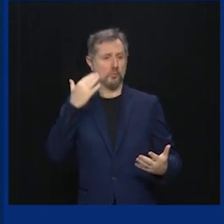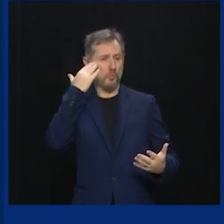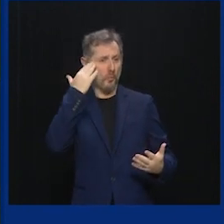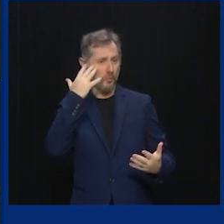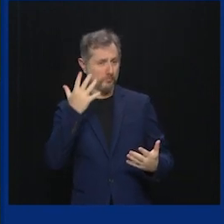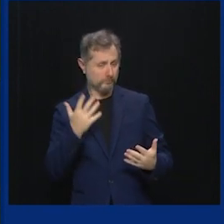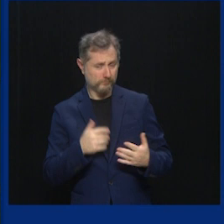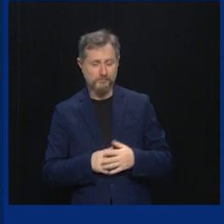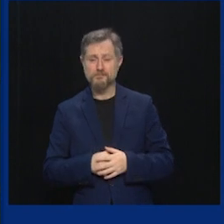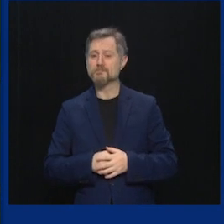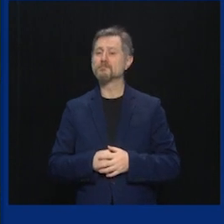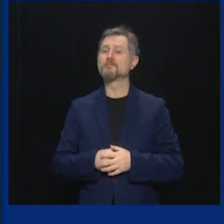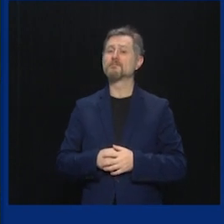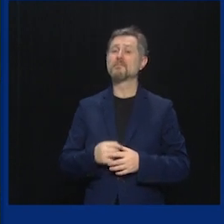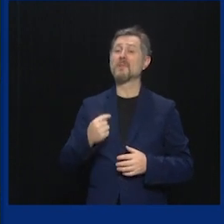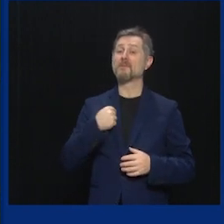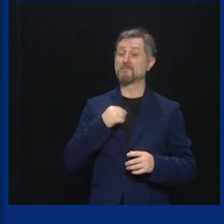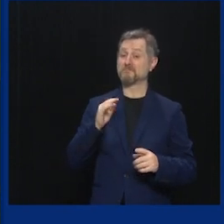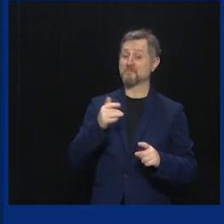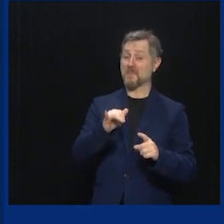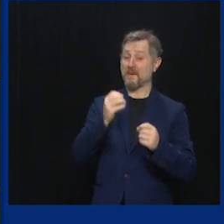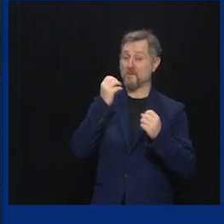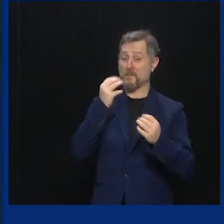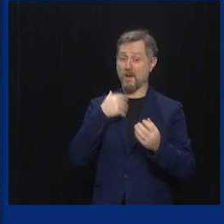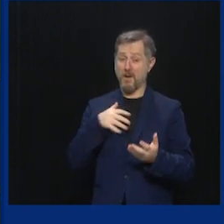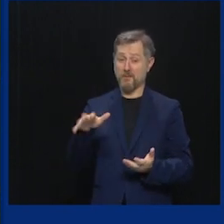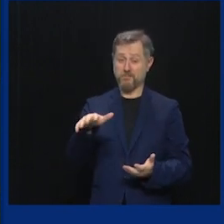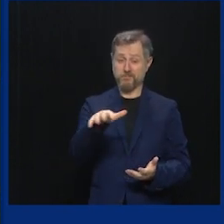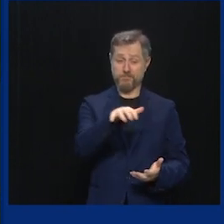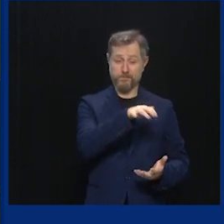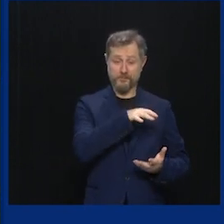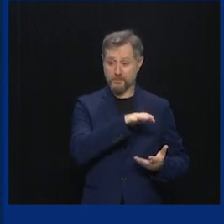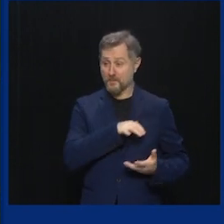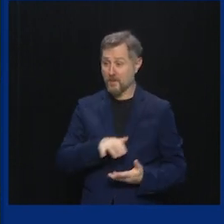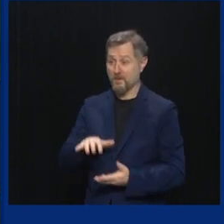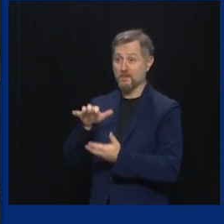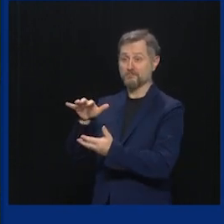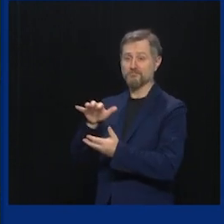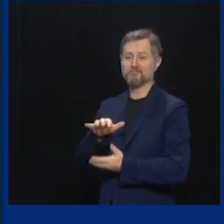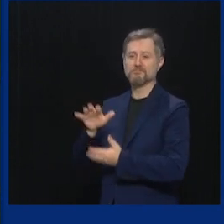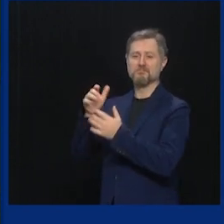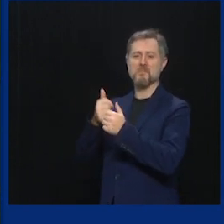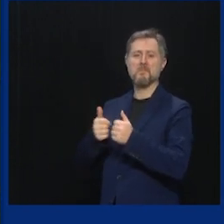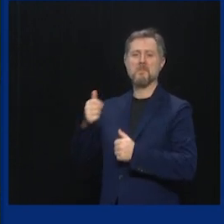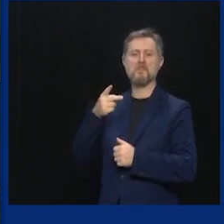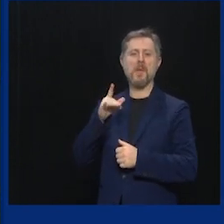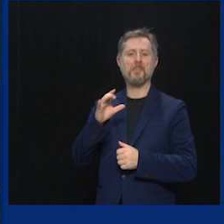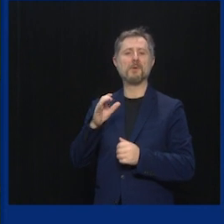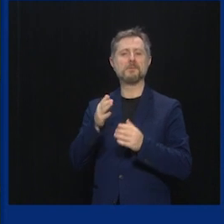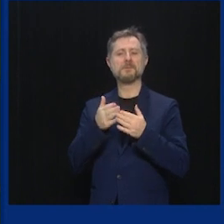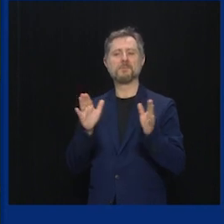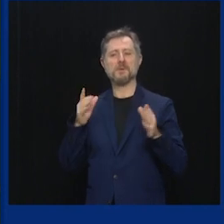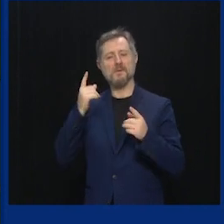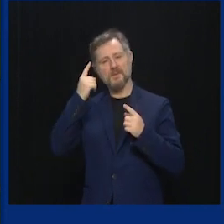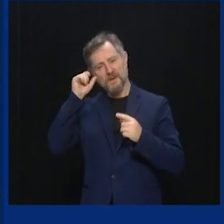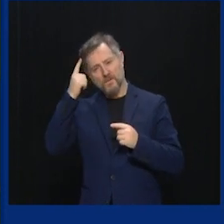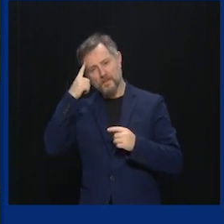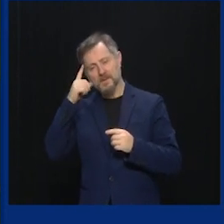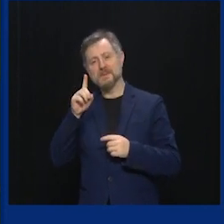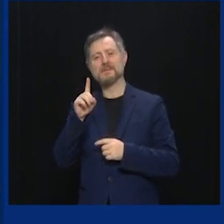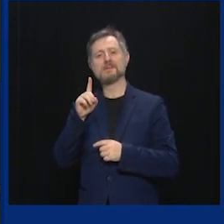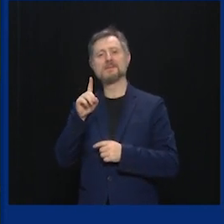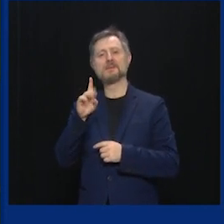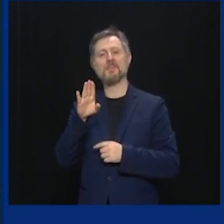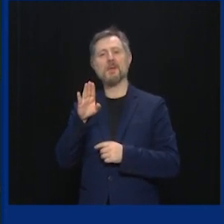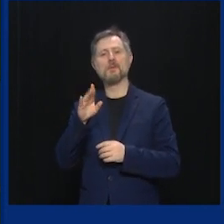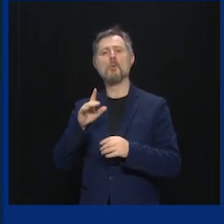circulating are reported to those public sequence databases that I just mentioned every week, so that the information is available to scientists